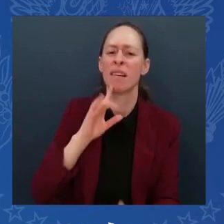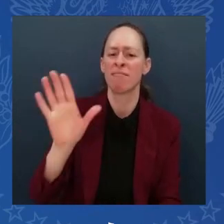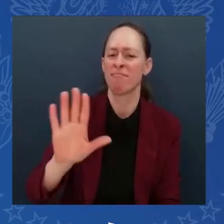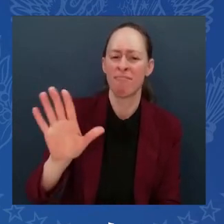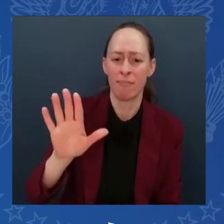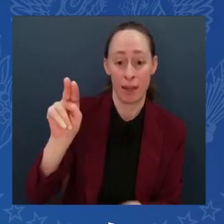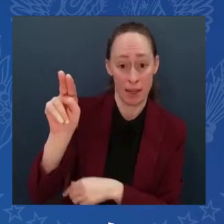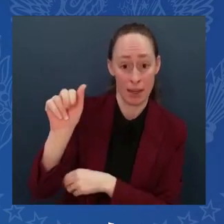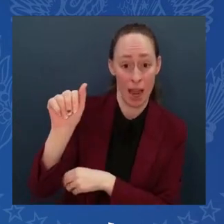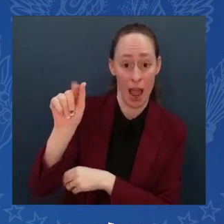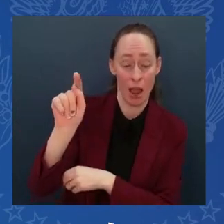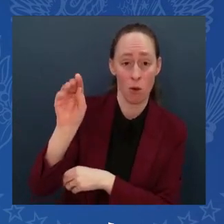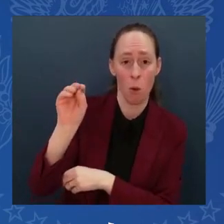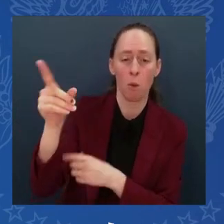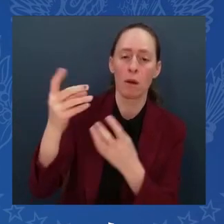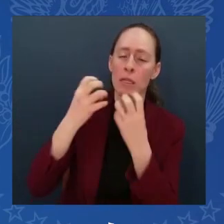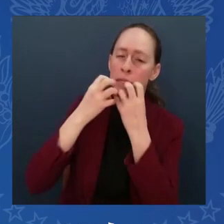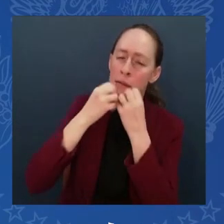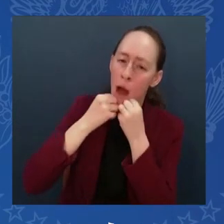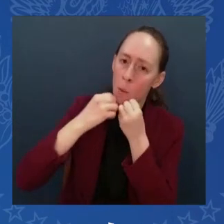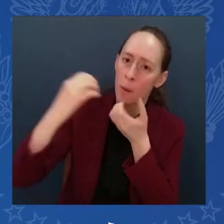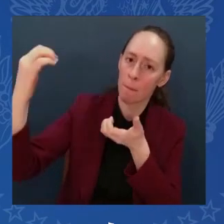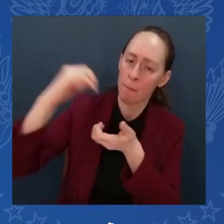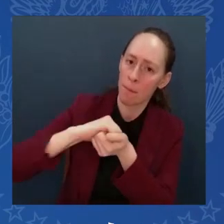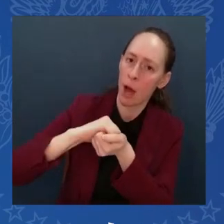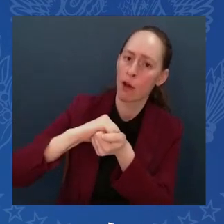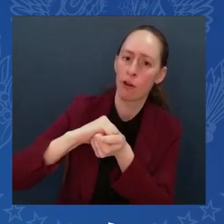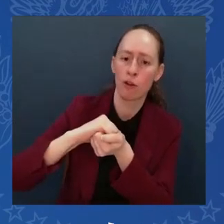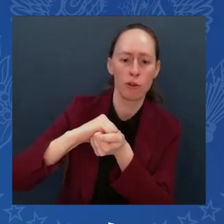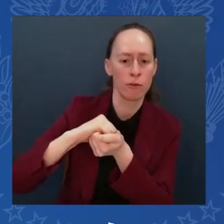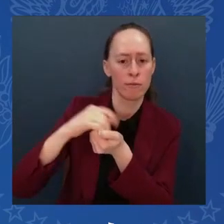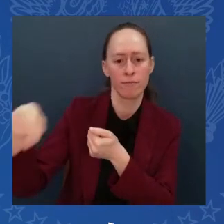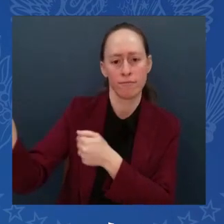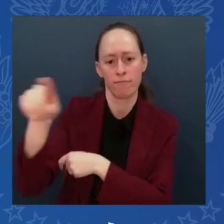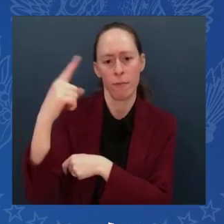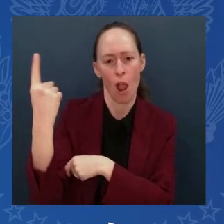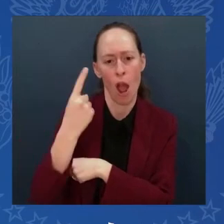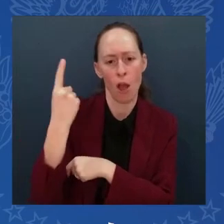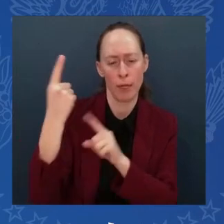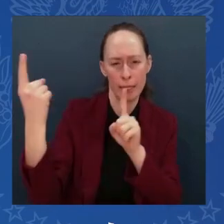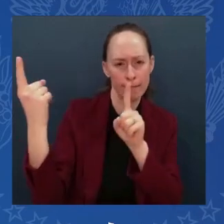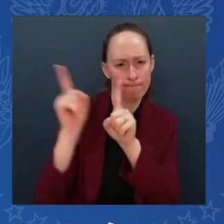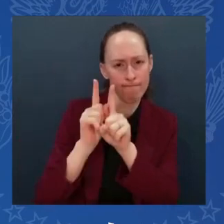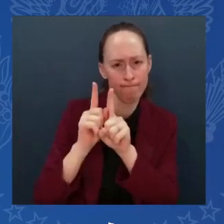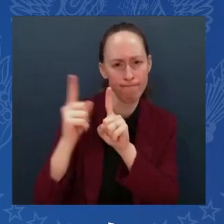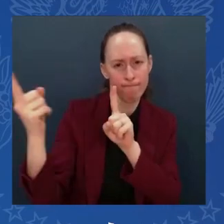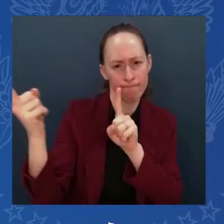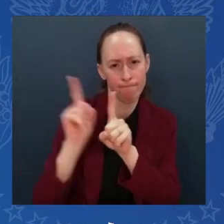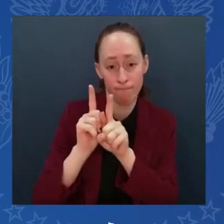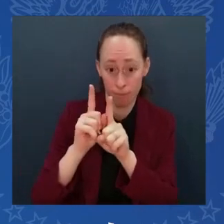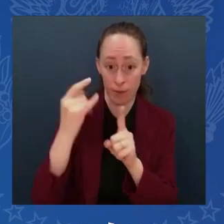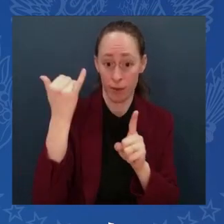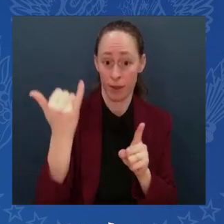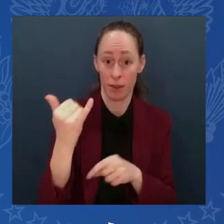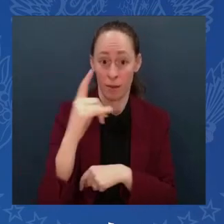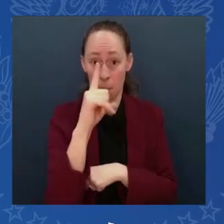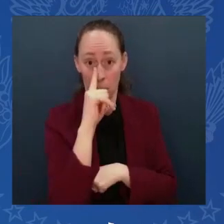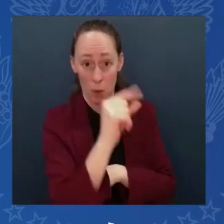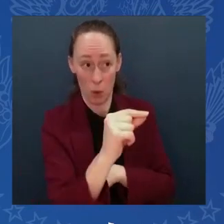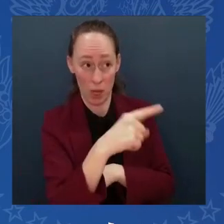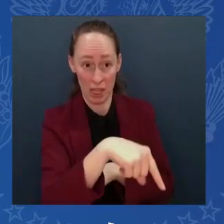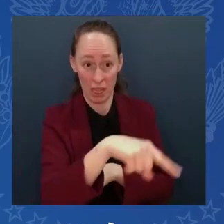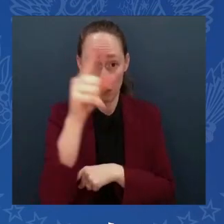to us repeatedly. Putin and the whole world should know, if any adversary were to attack us, our NATO allies would back